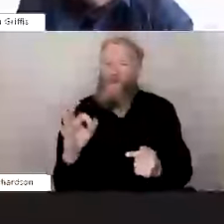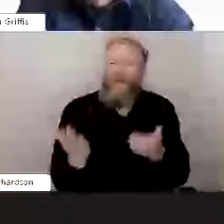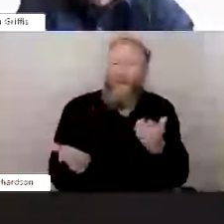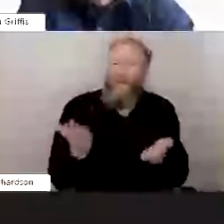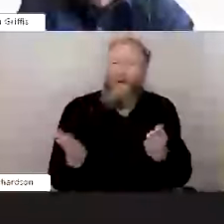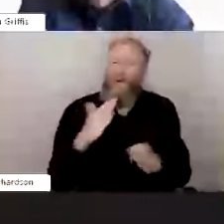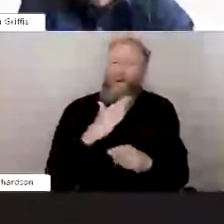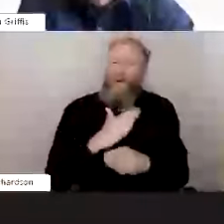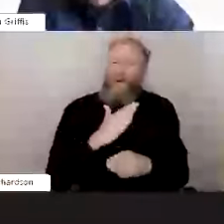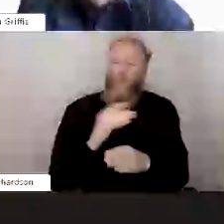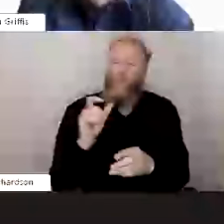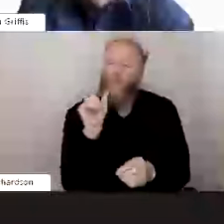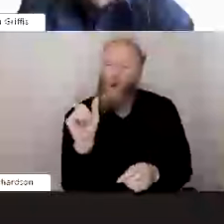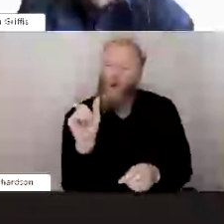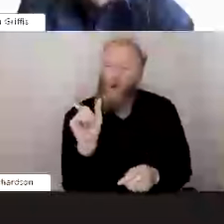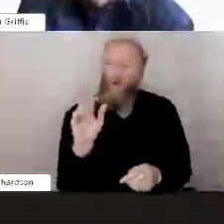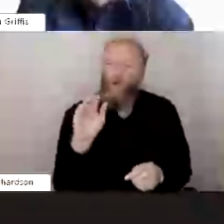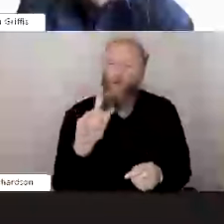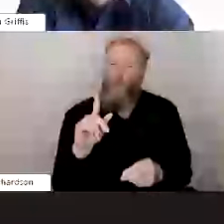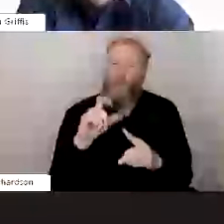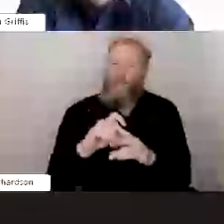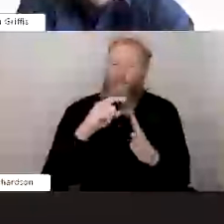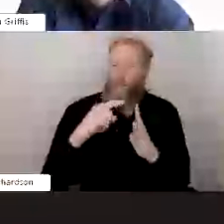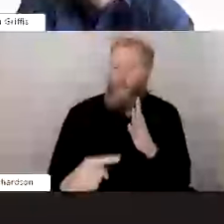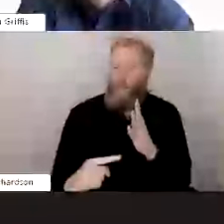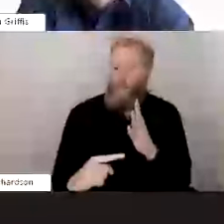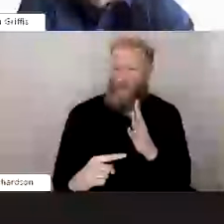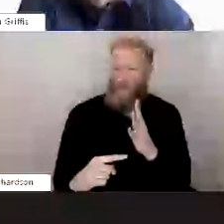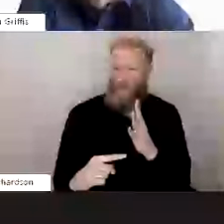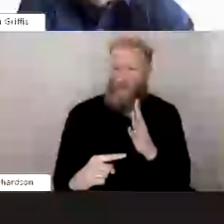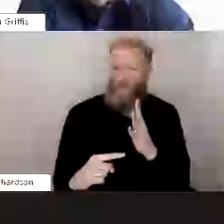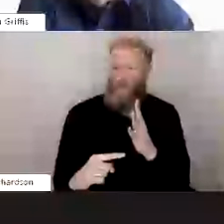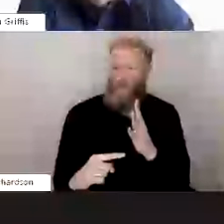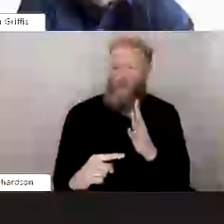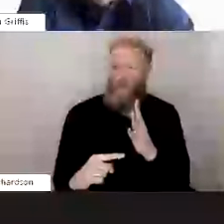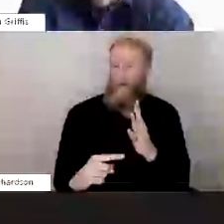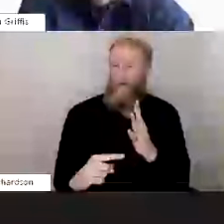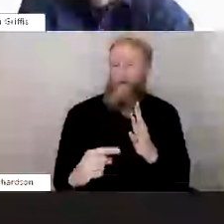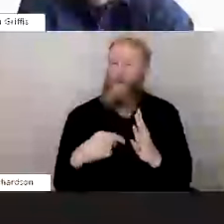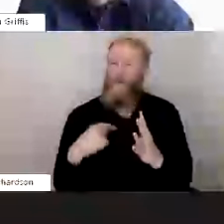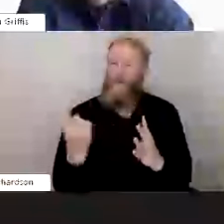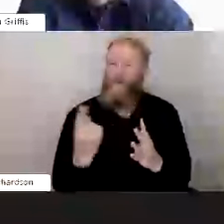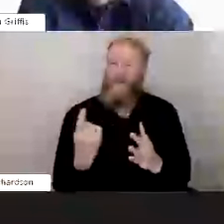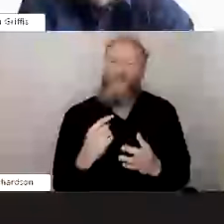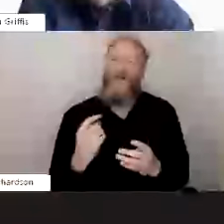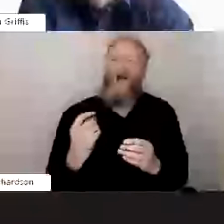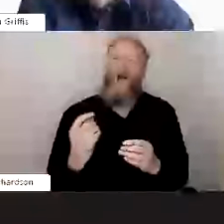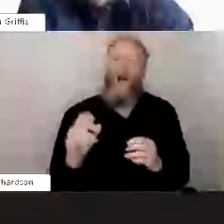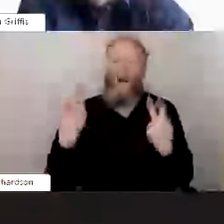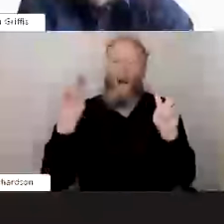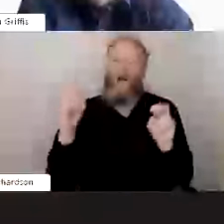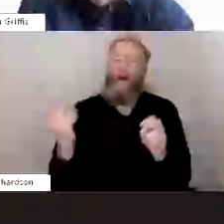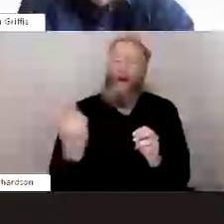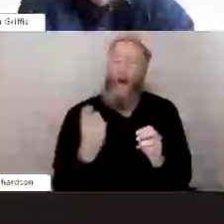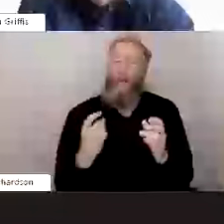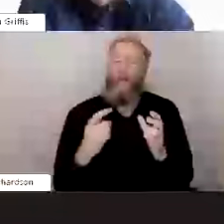So that's a wonderful thing. So we are a come as you are culture.